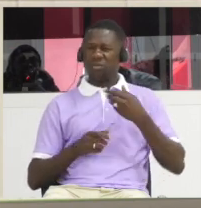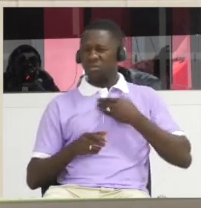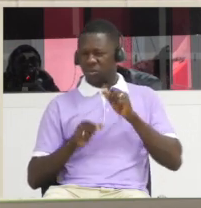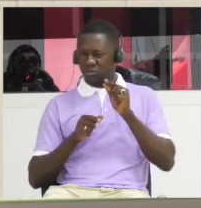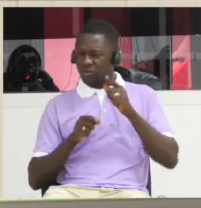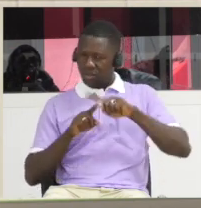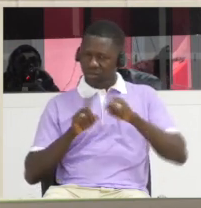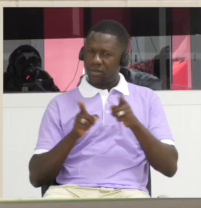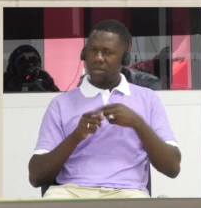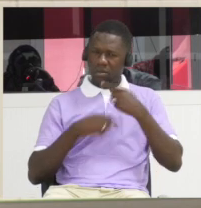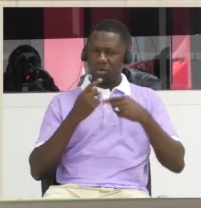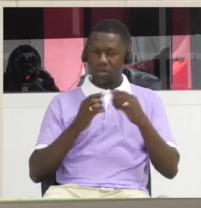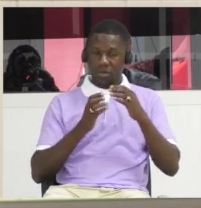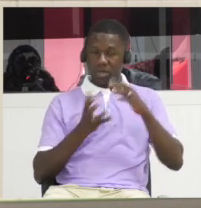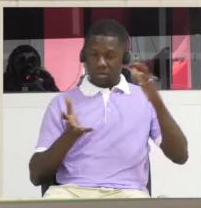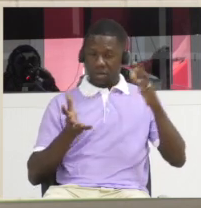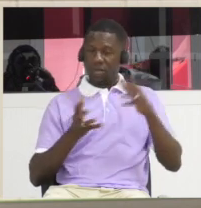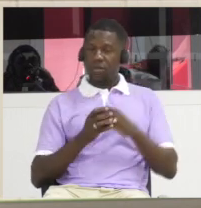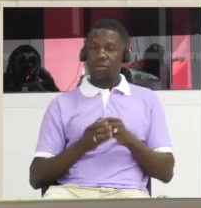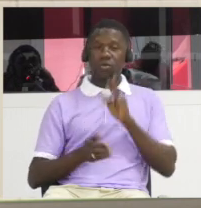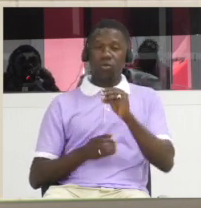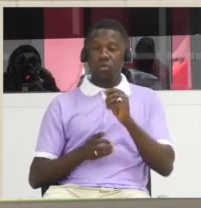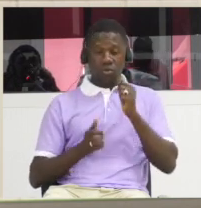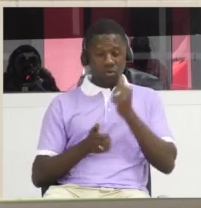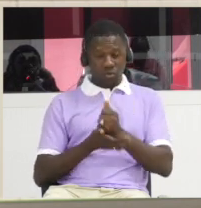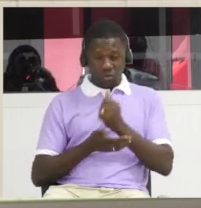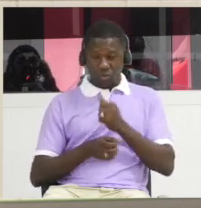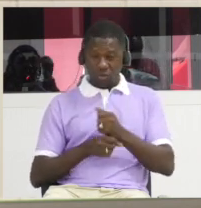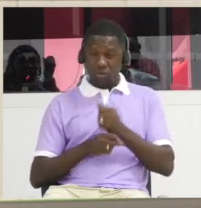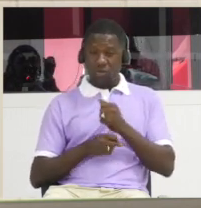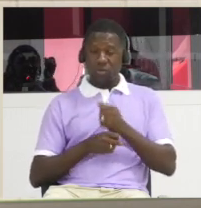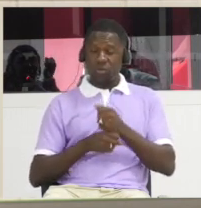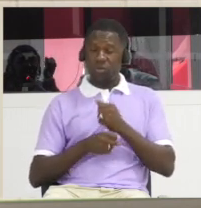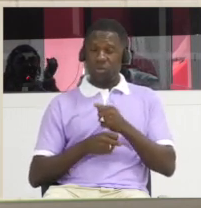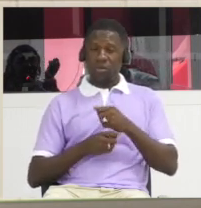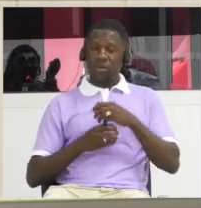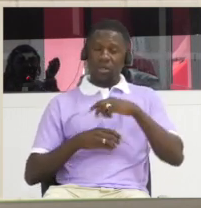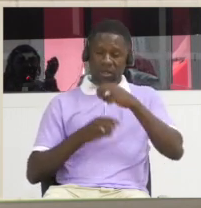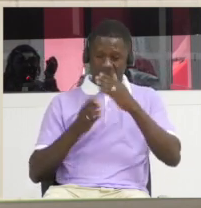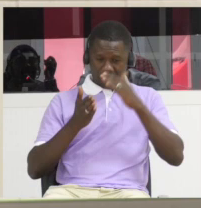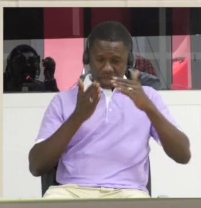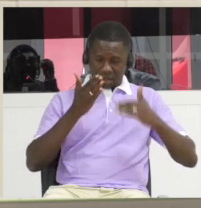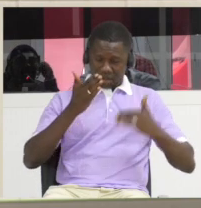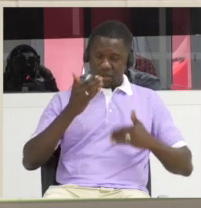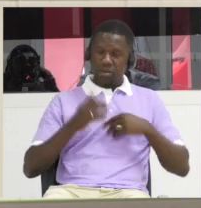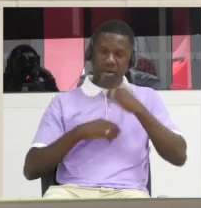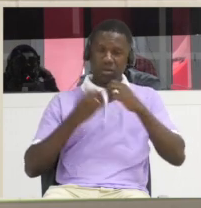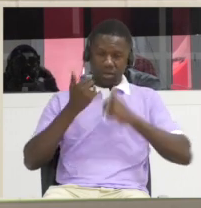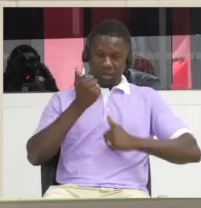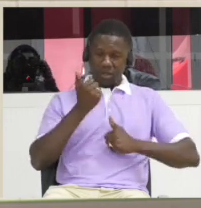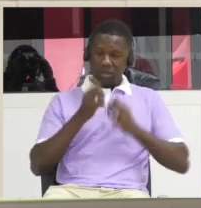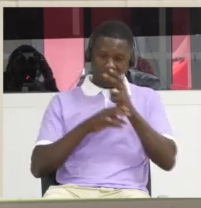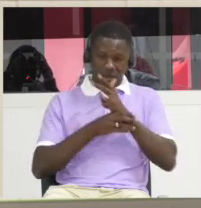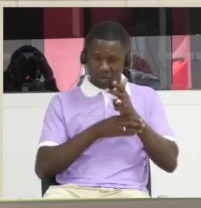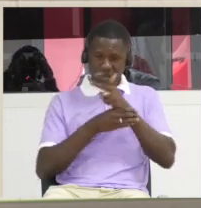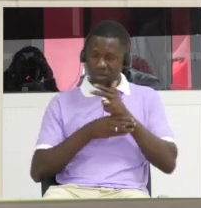to do proper analysis of the security turf. Who was the head